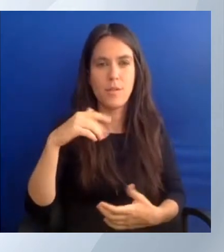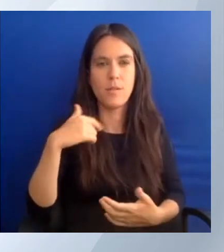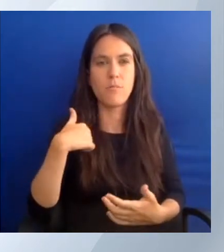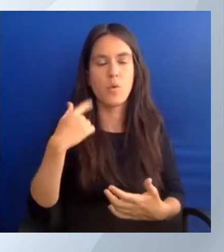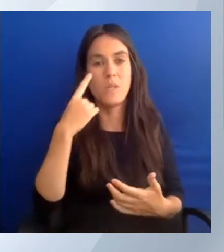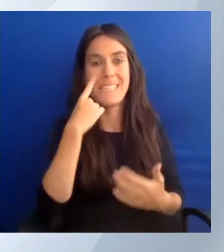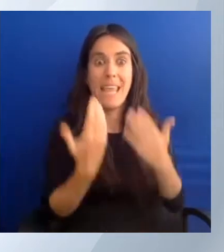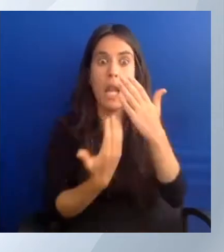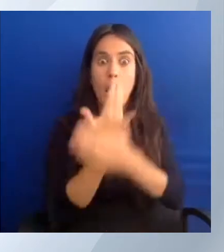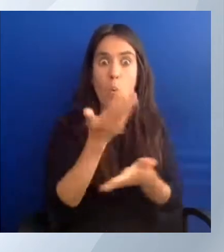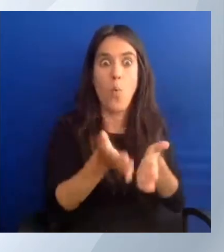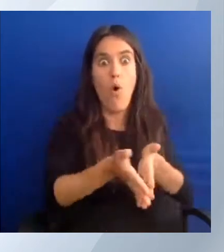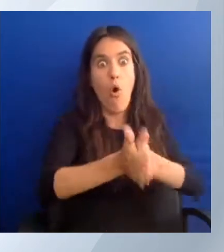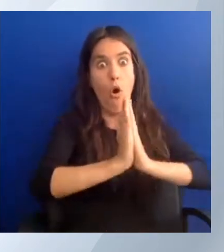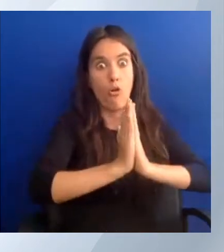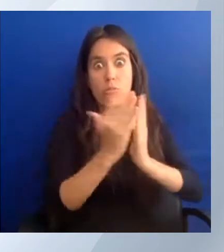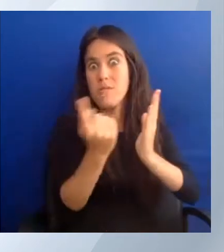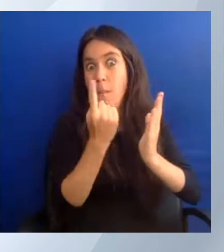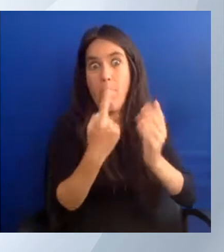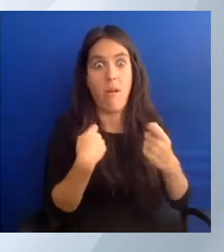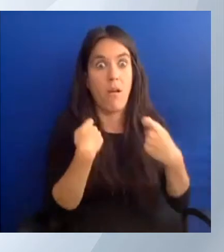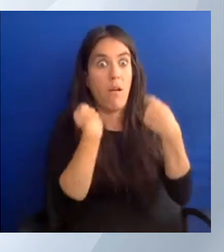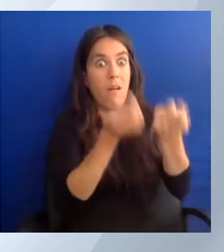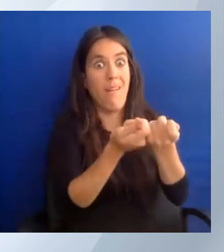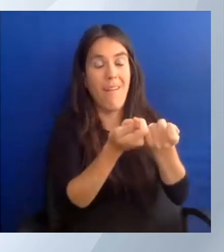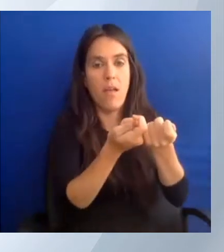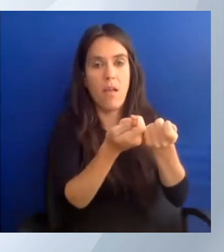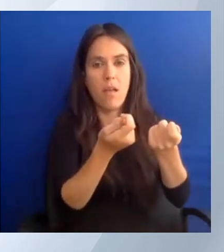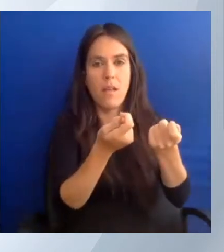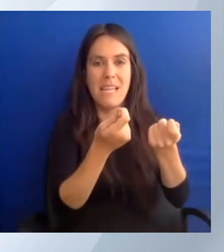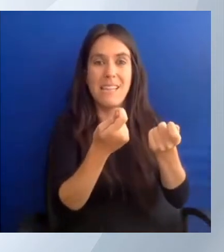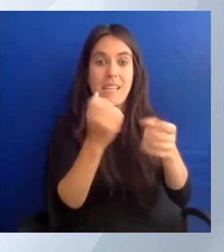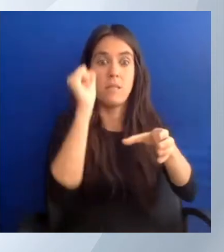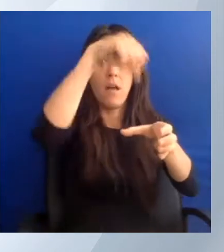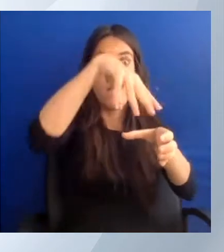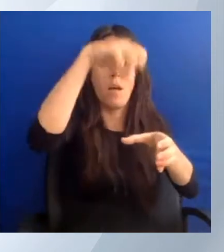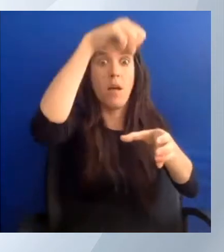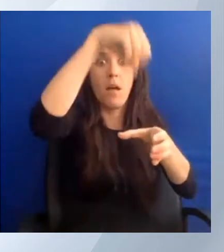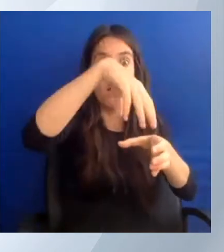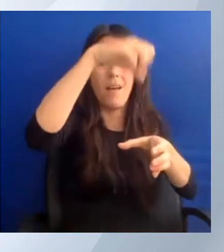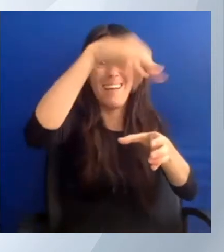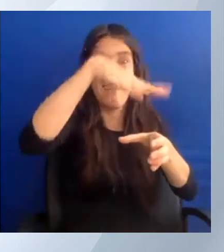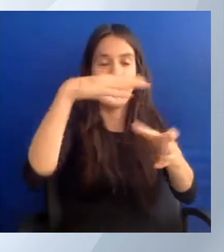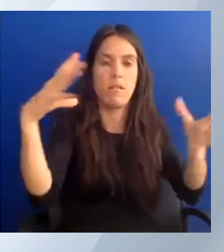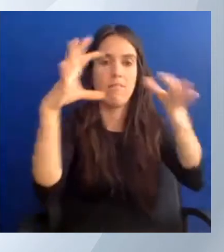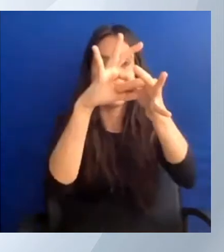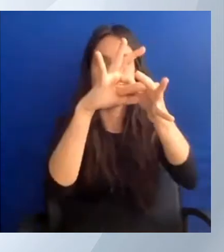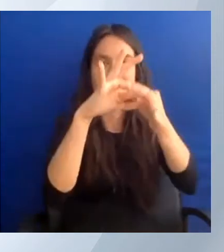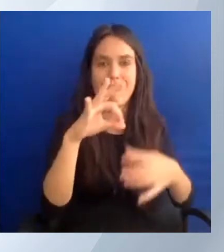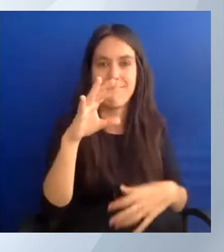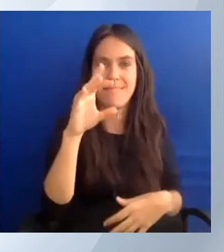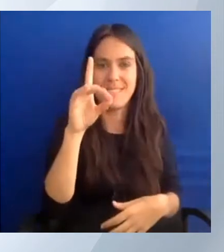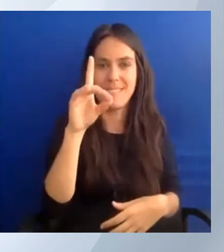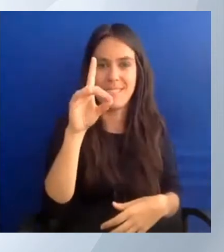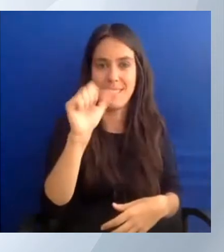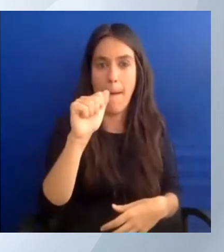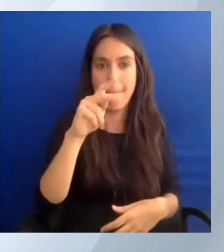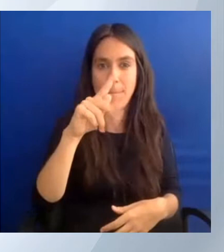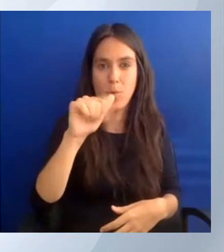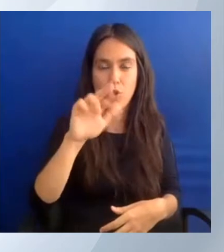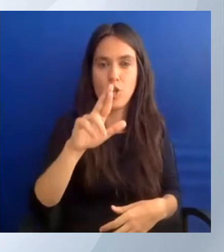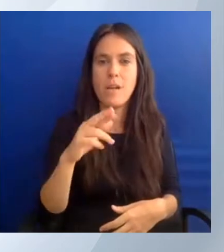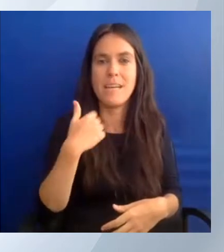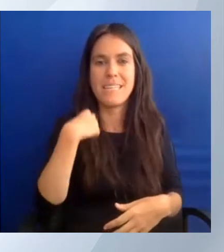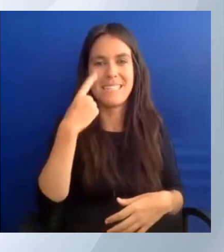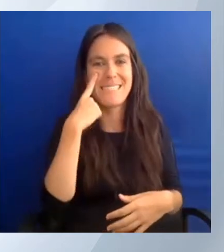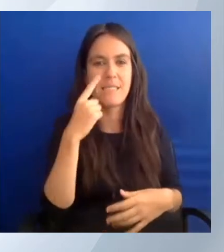this code, it is storing in the state store. In my demo, I have chosen Redis as my